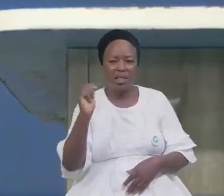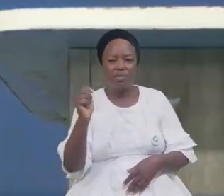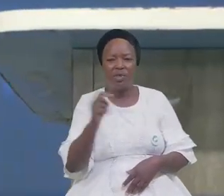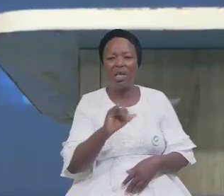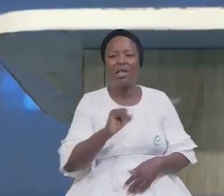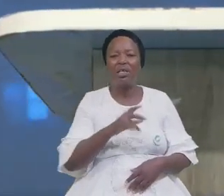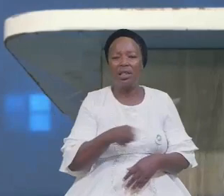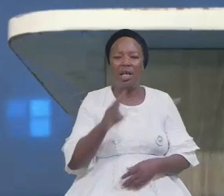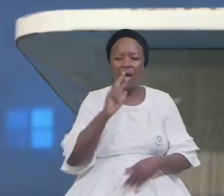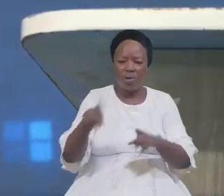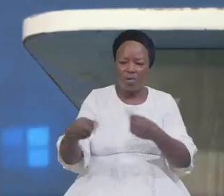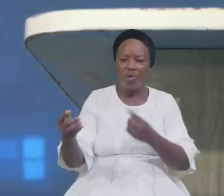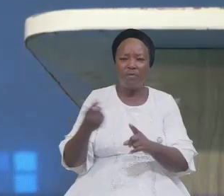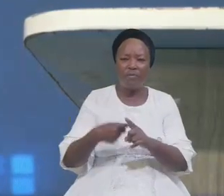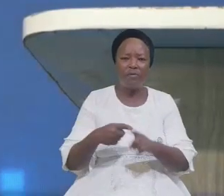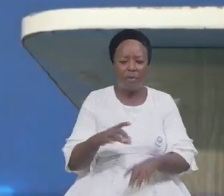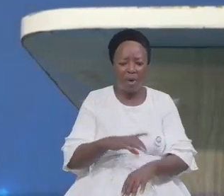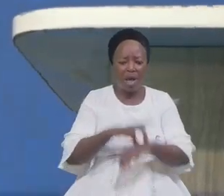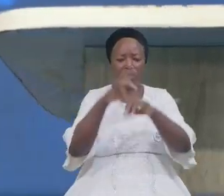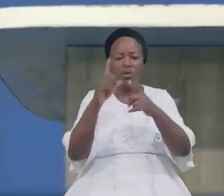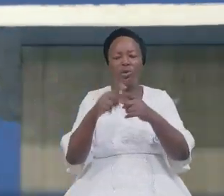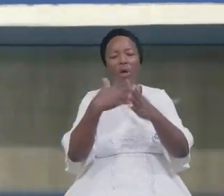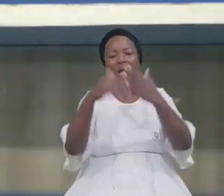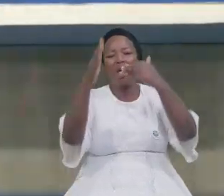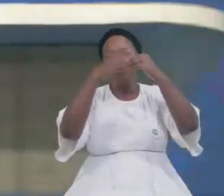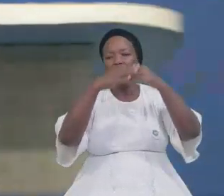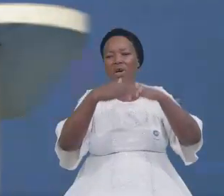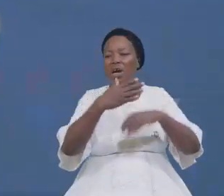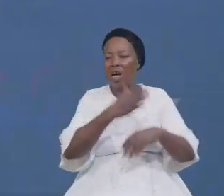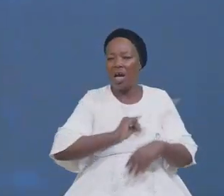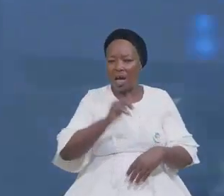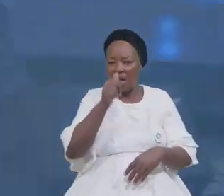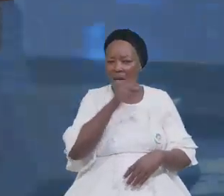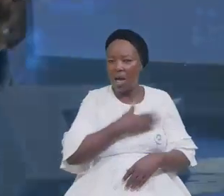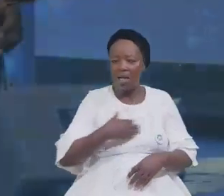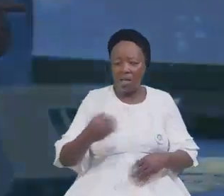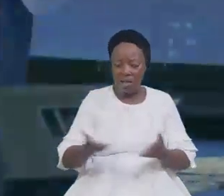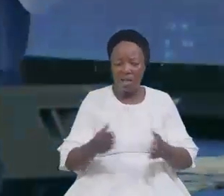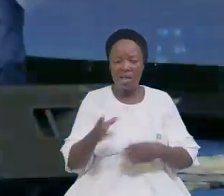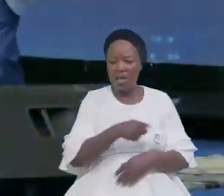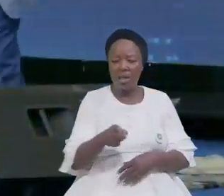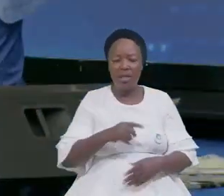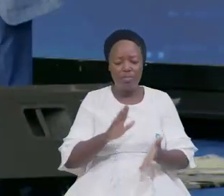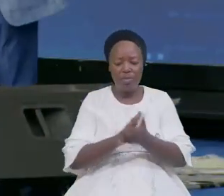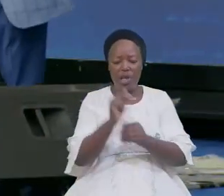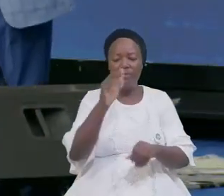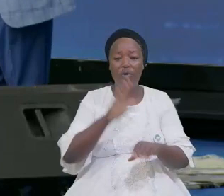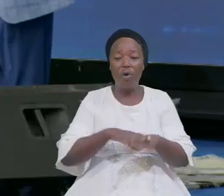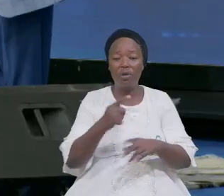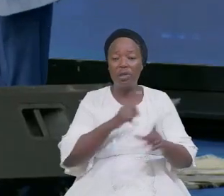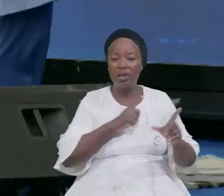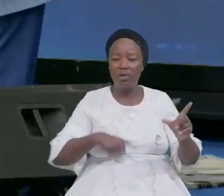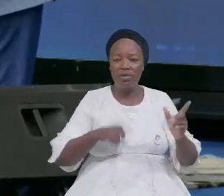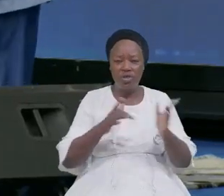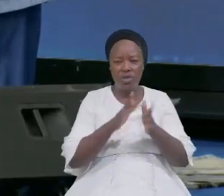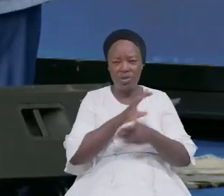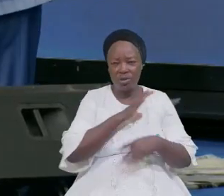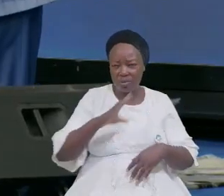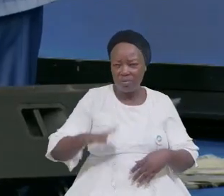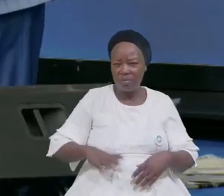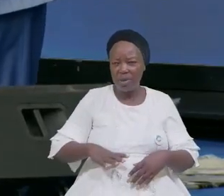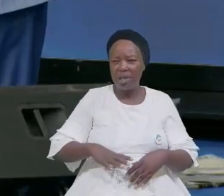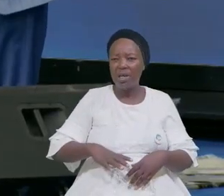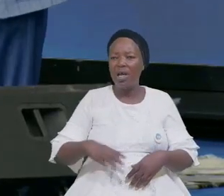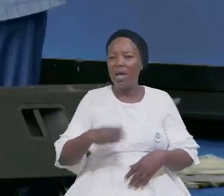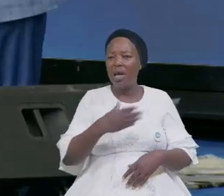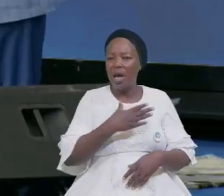going from earth to heaven. I hear they believe on the Lord Jesus Christ. And